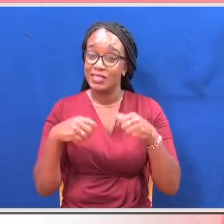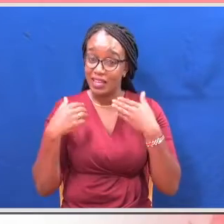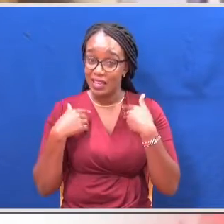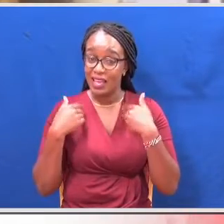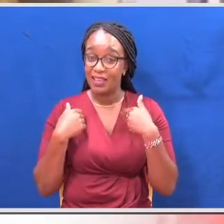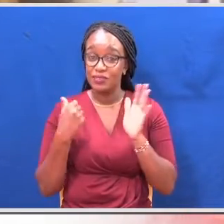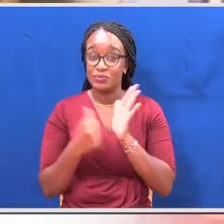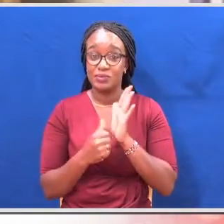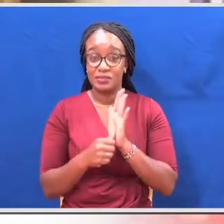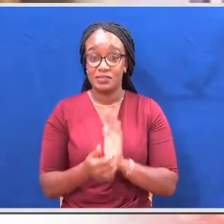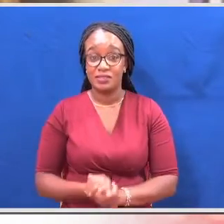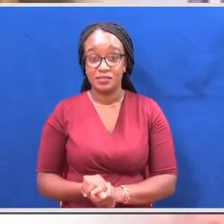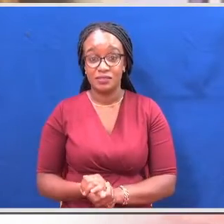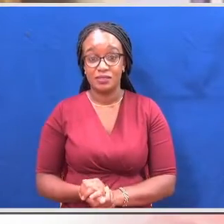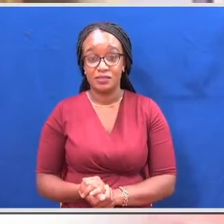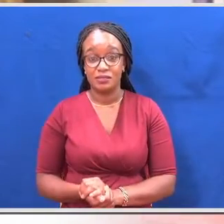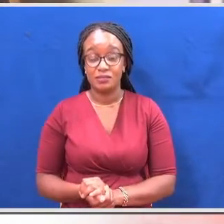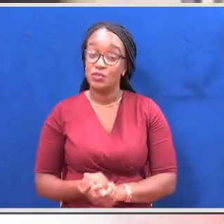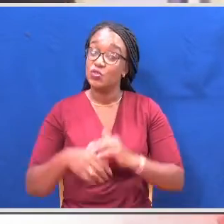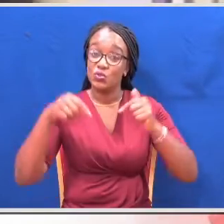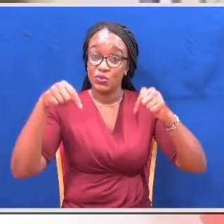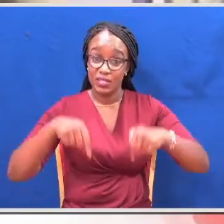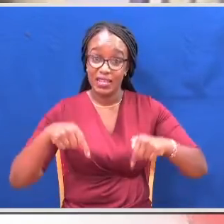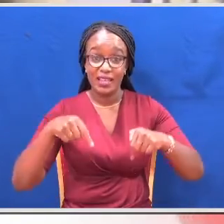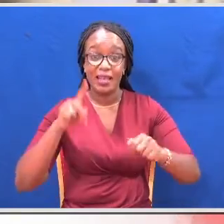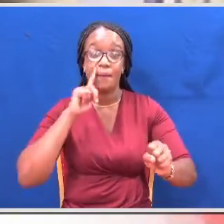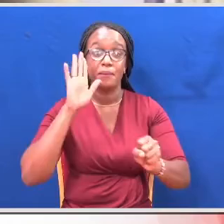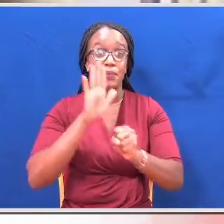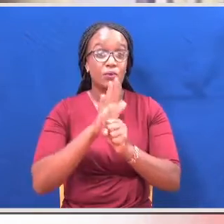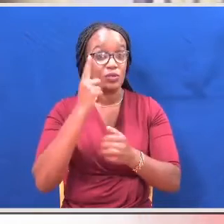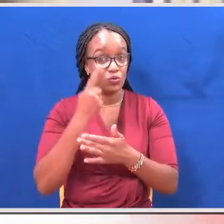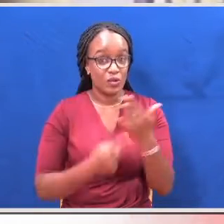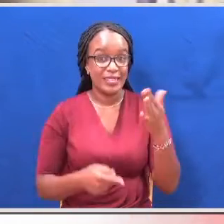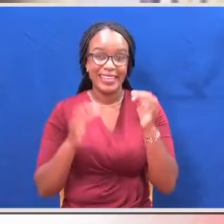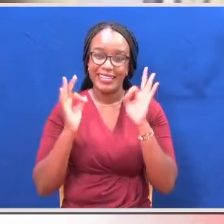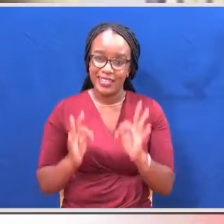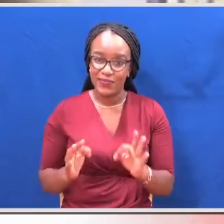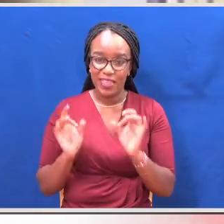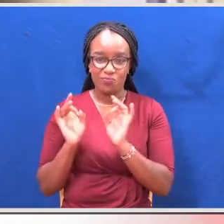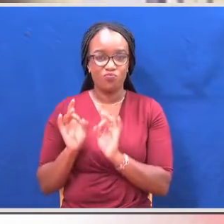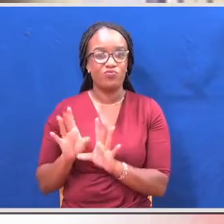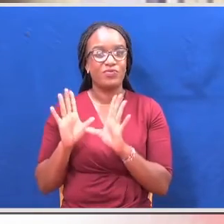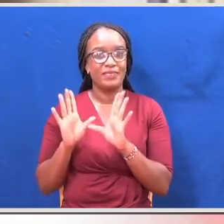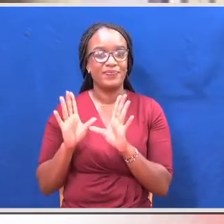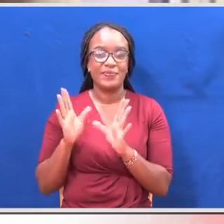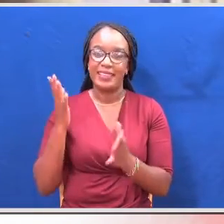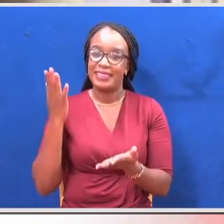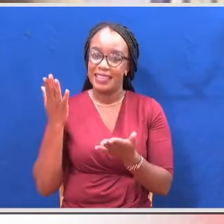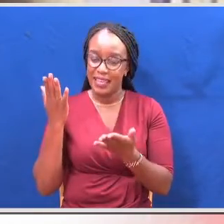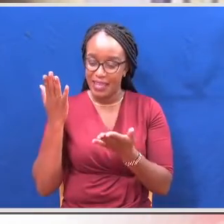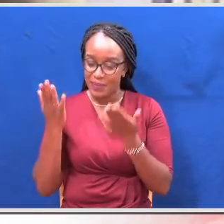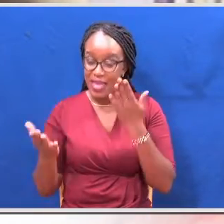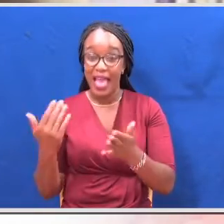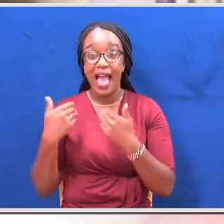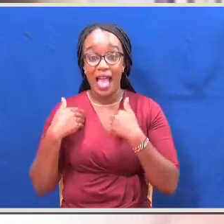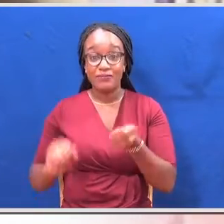the court. Hata akiondolewa leo, nataka niwahakikishe kwamba leo akimondolewa atakuwa mjenga, bado akimwacha mjenga. Kwa hivyo